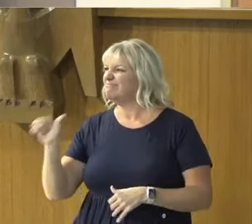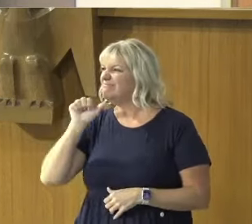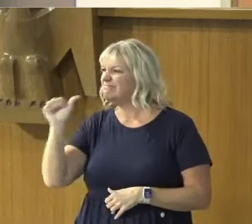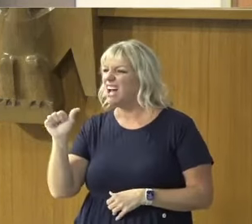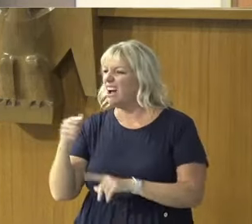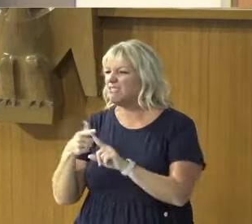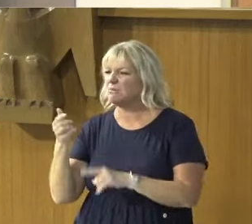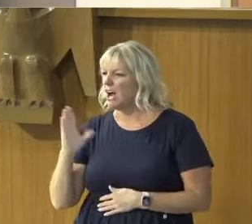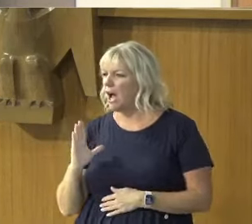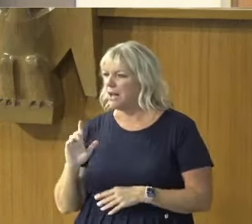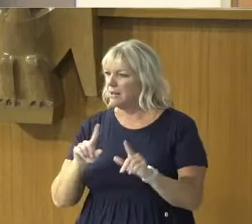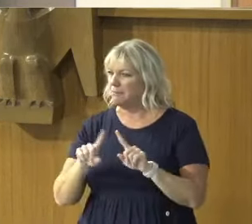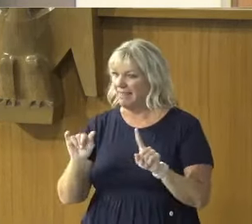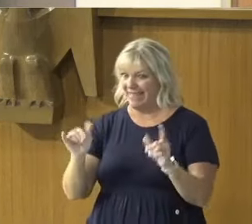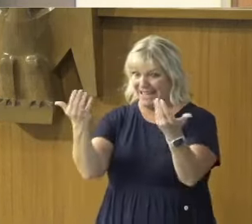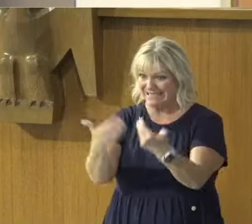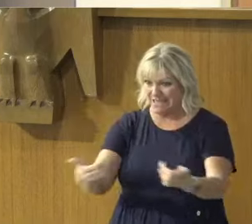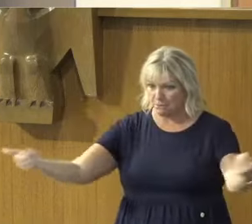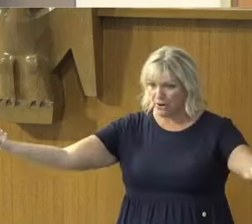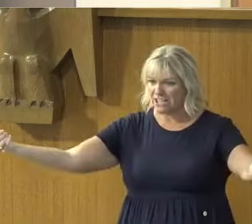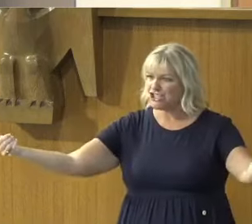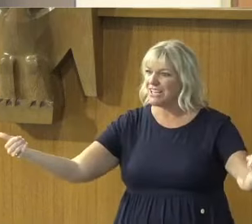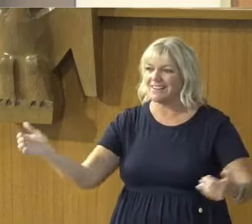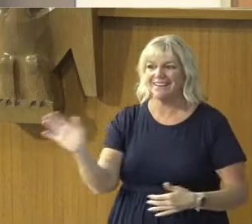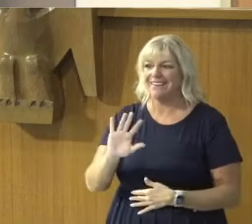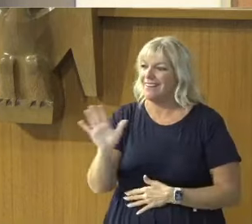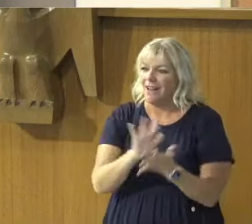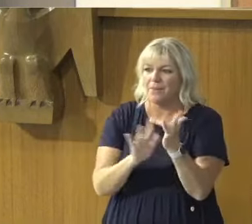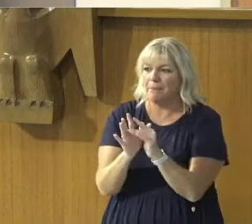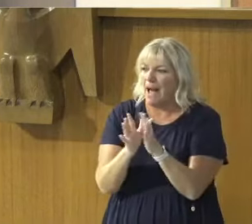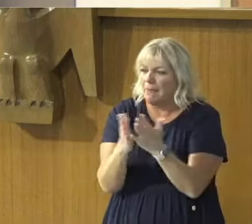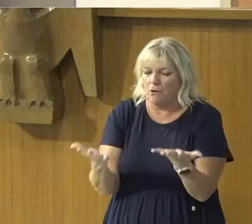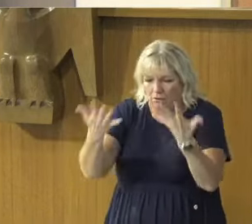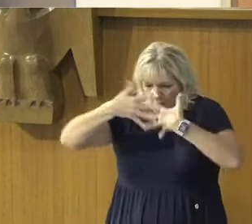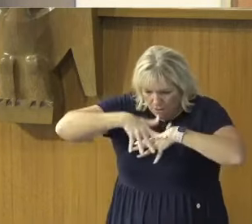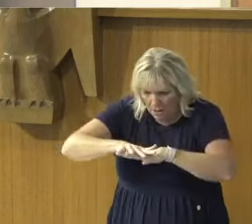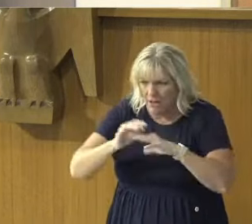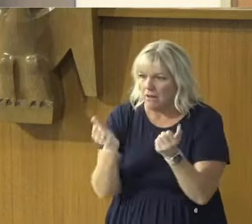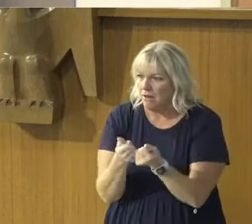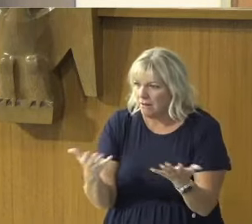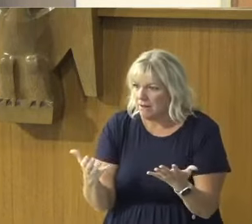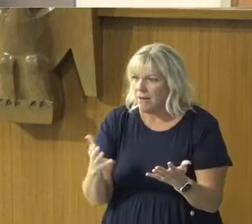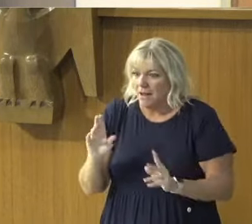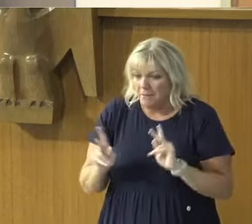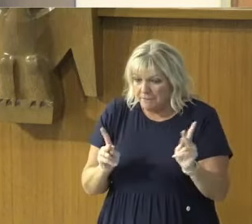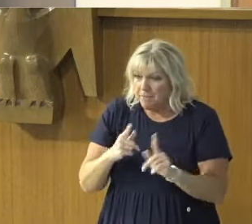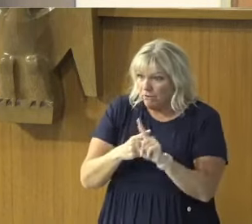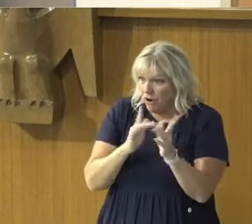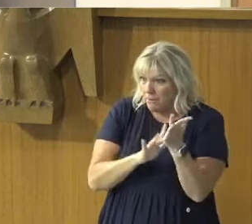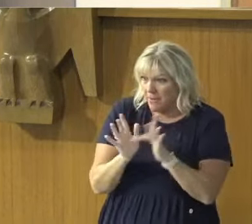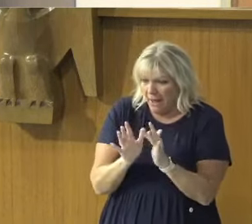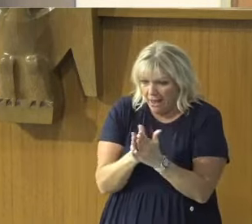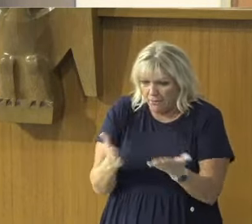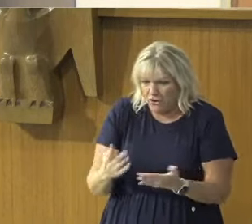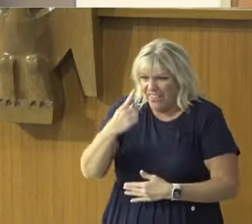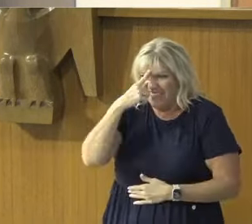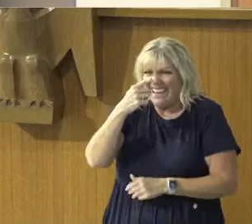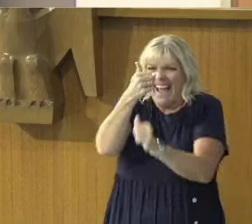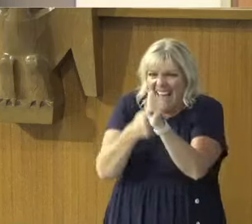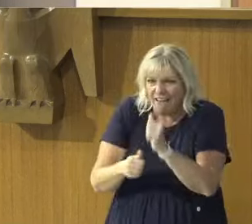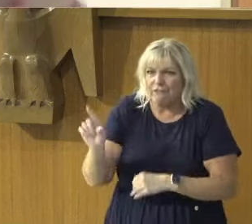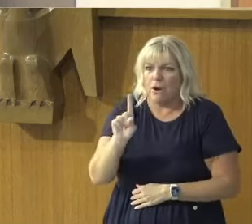But that separation is completely unknown in the Bible. Our ancestors considered all places to be God's places.